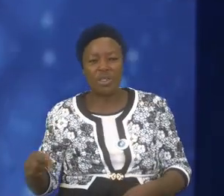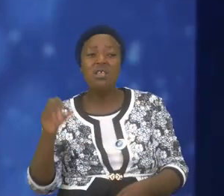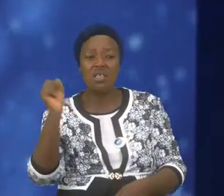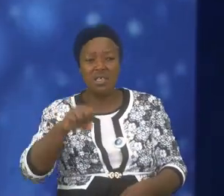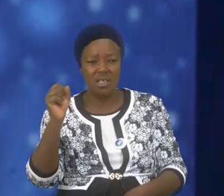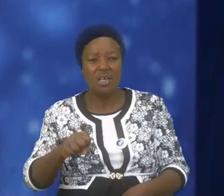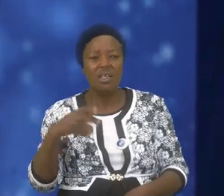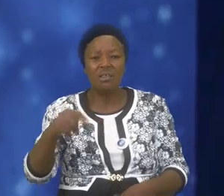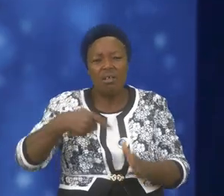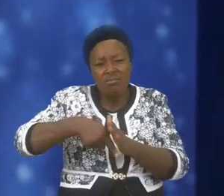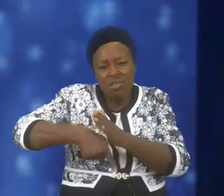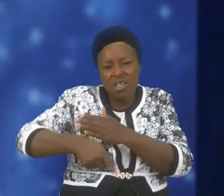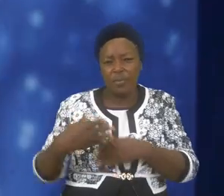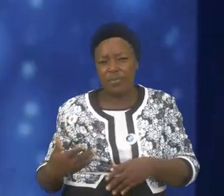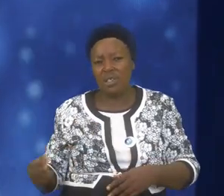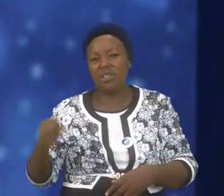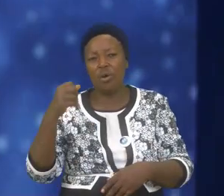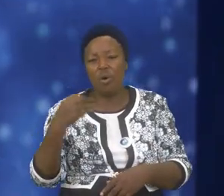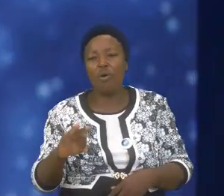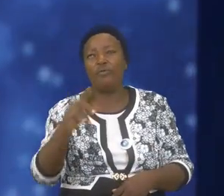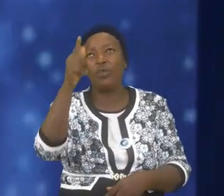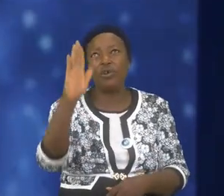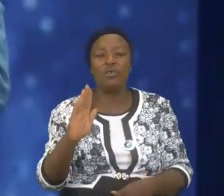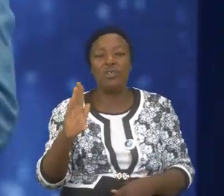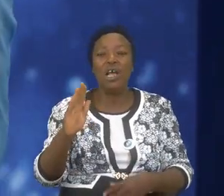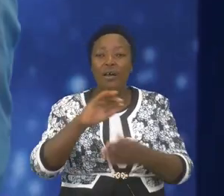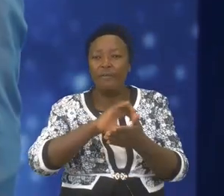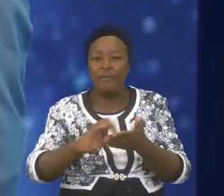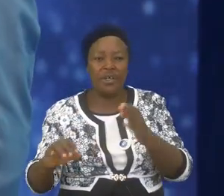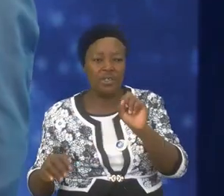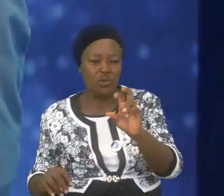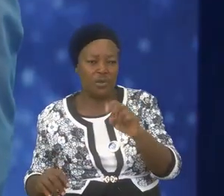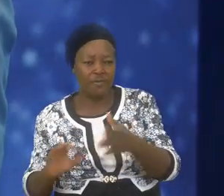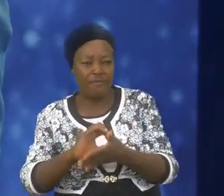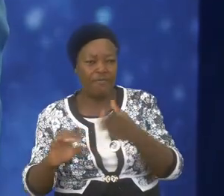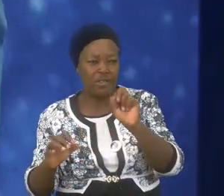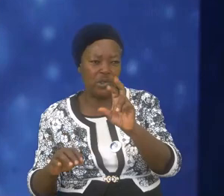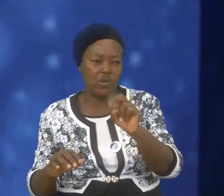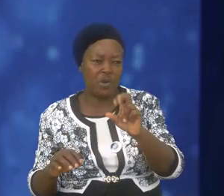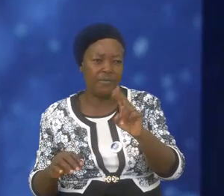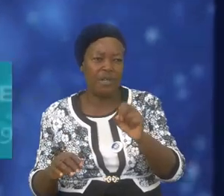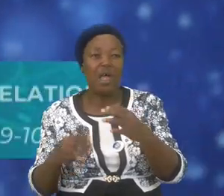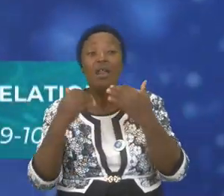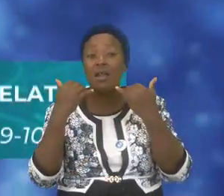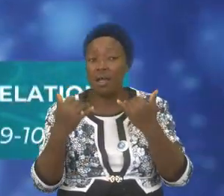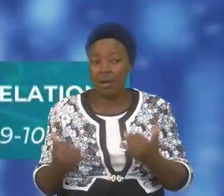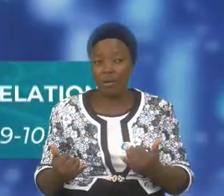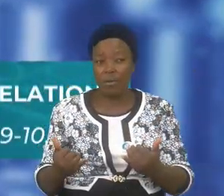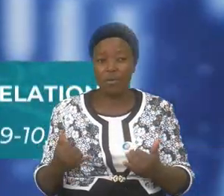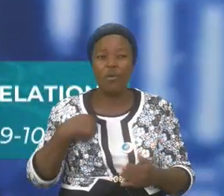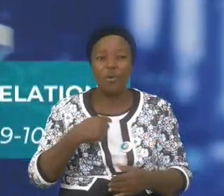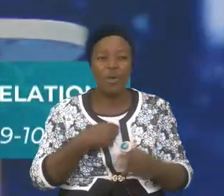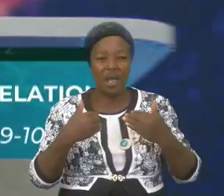at verse 12. In verse 12, now we have received. Now we